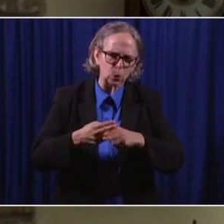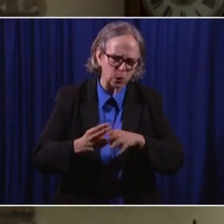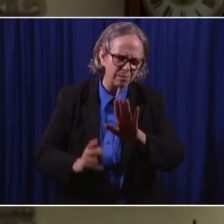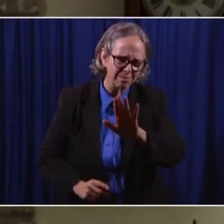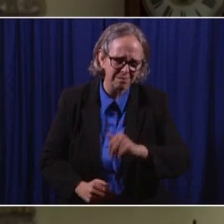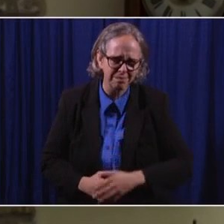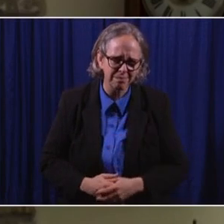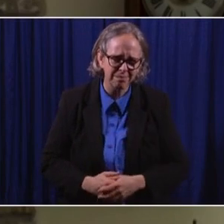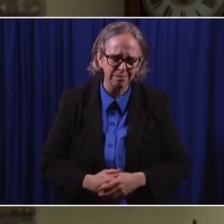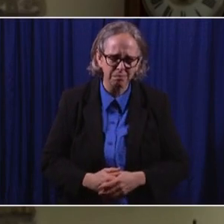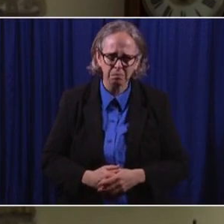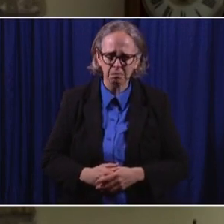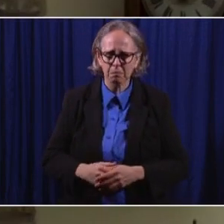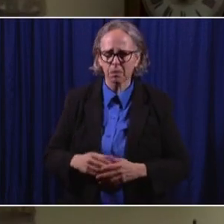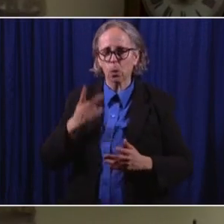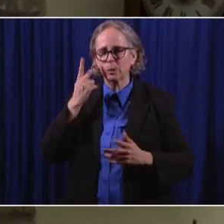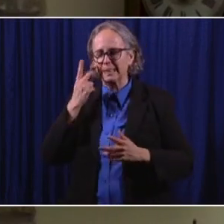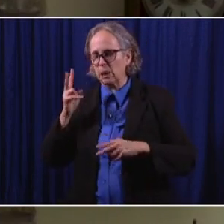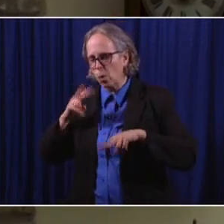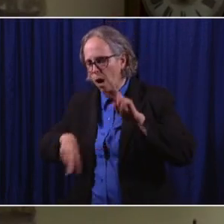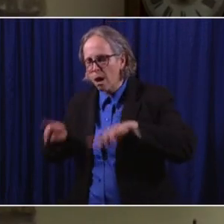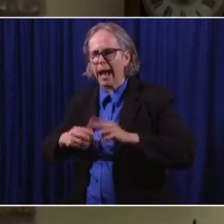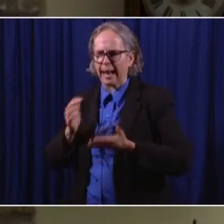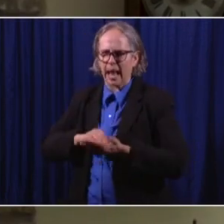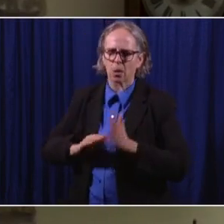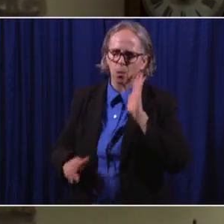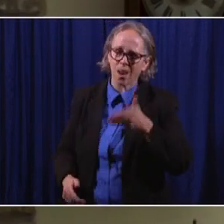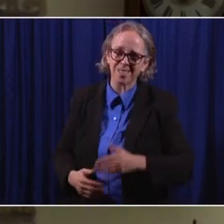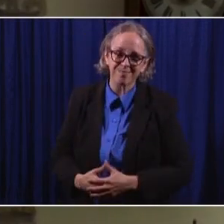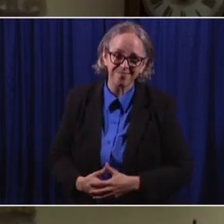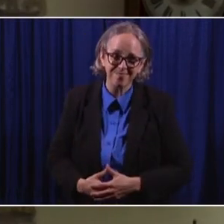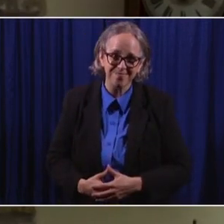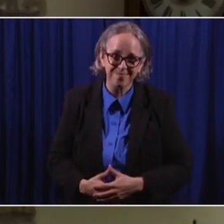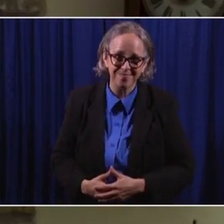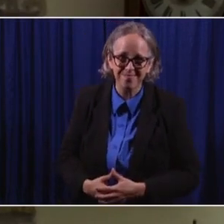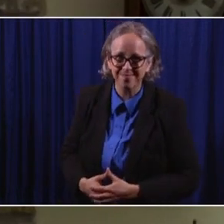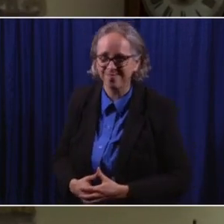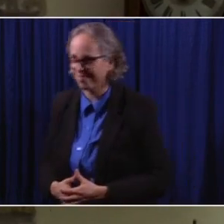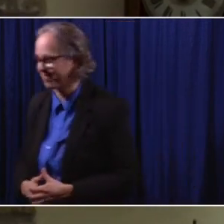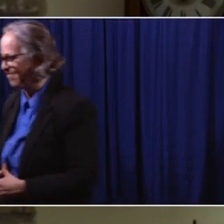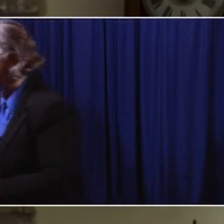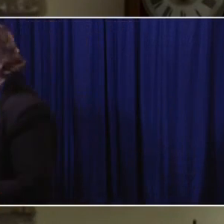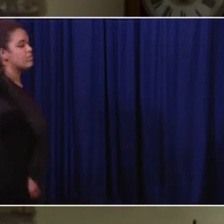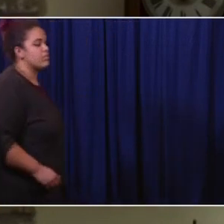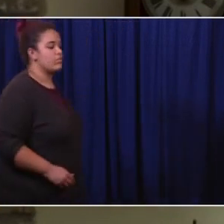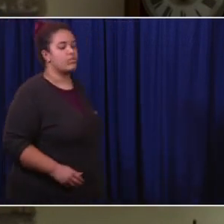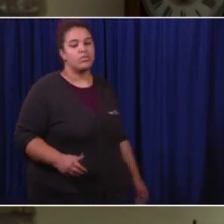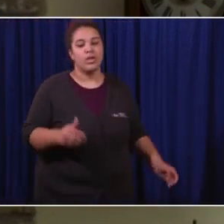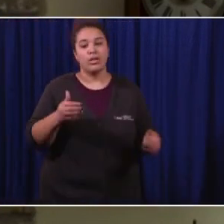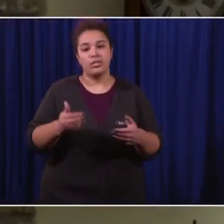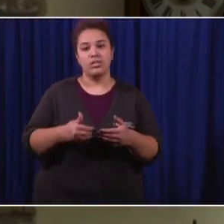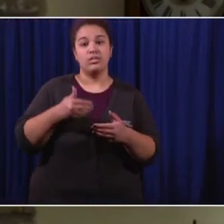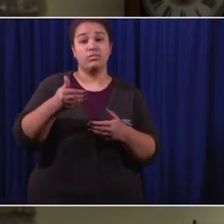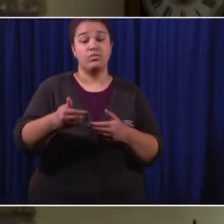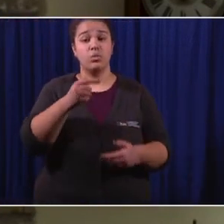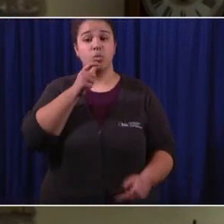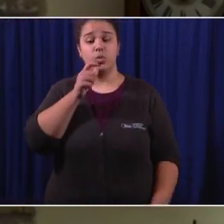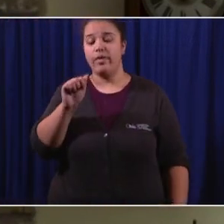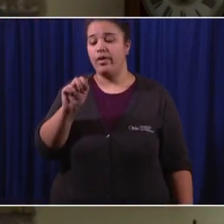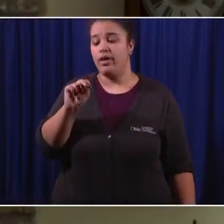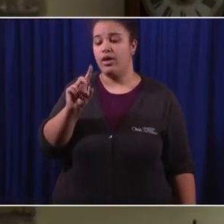to evaluate how we do this. Next question is from Andrew Welsh Huggins at the Associated